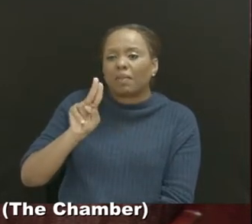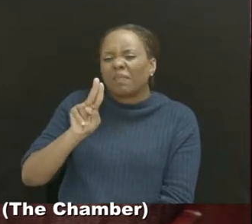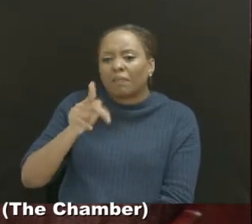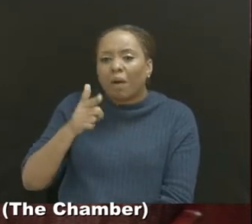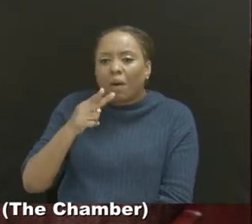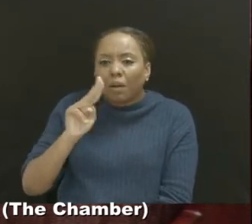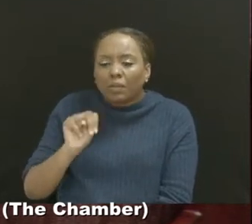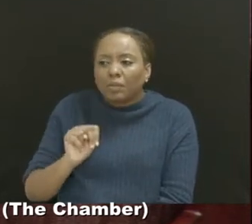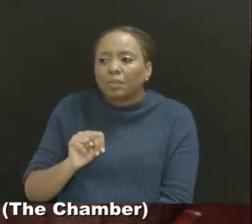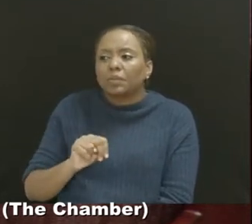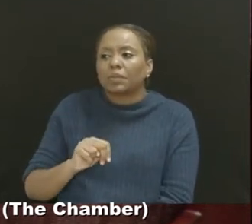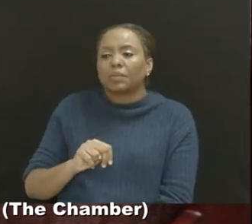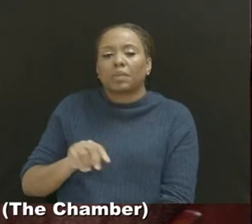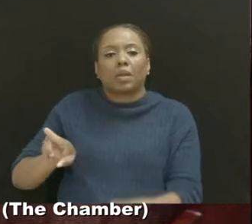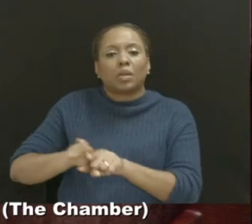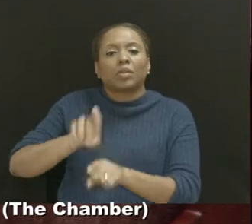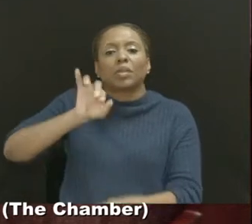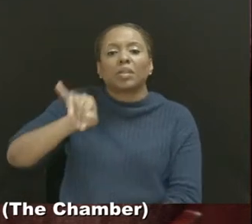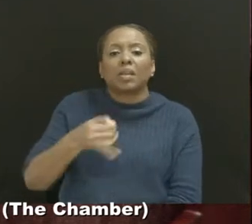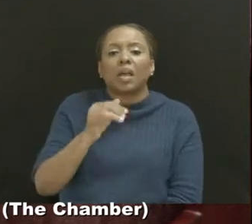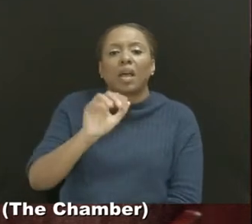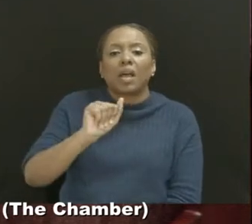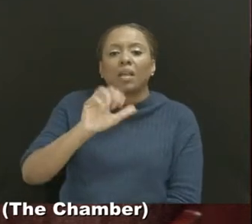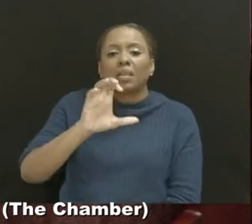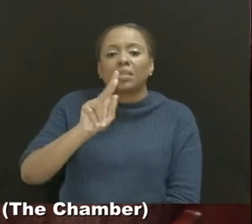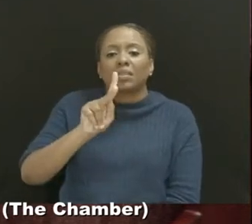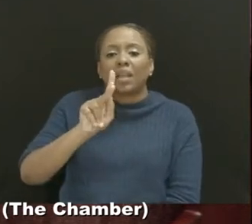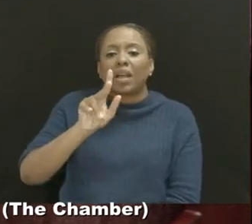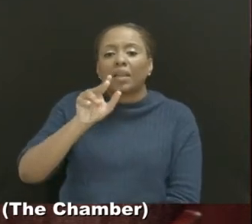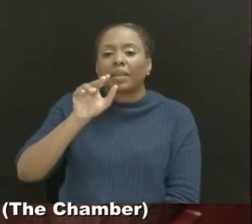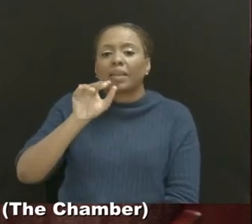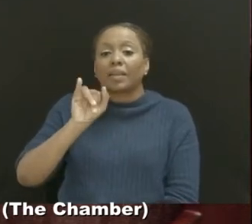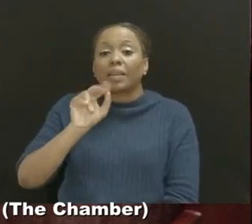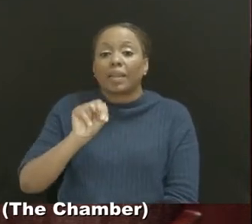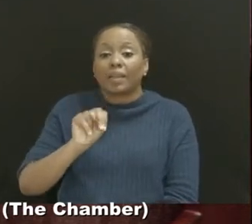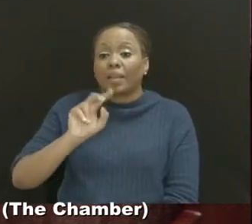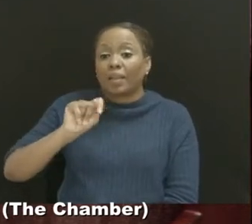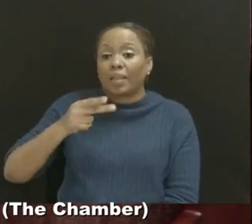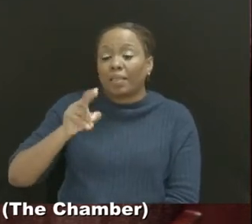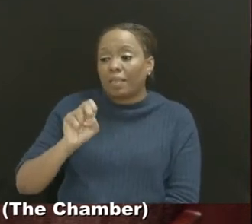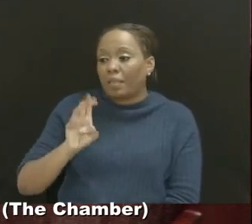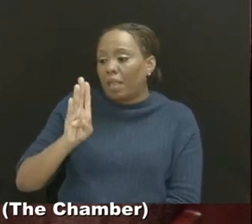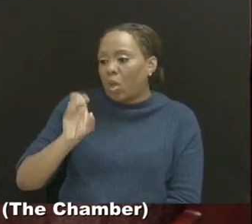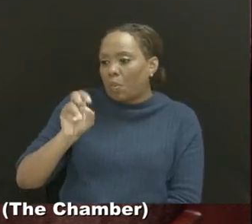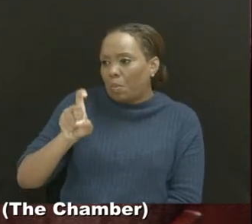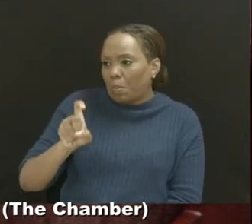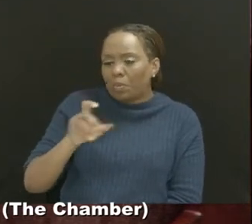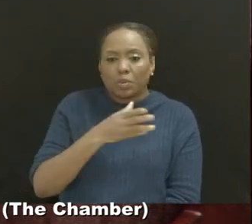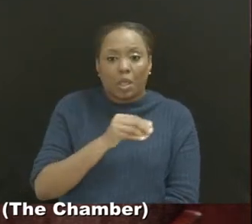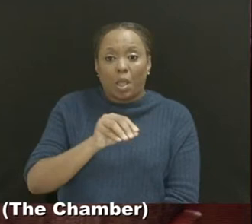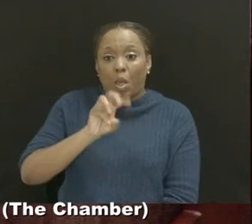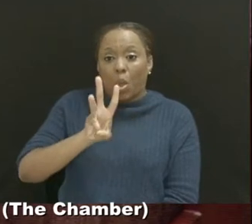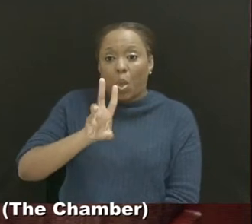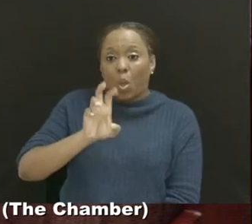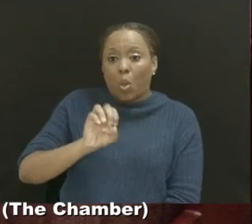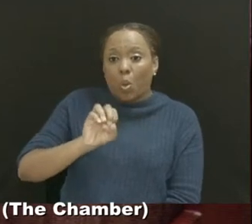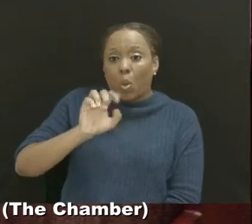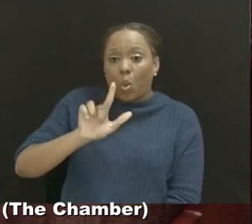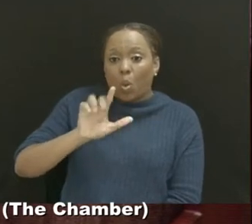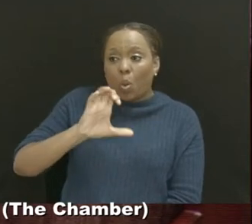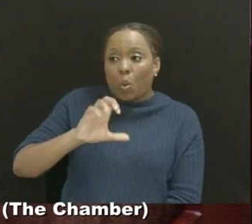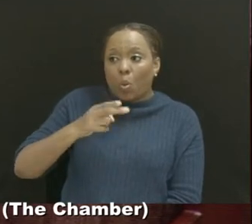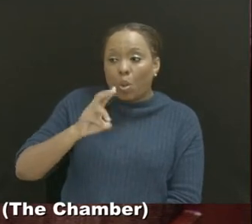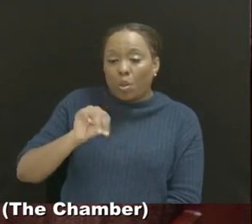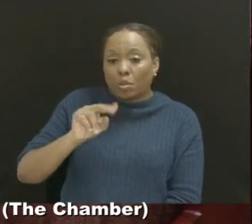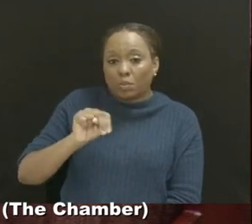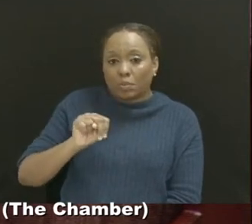the gully at Jack in the Box, that is similar to what is happening at the Welshman Hall Gully. If you tour there, ma'am, you will see the